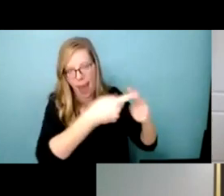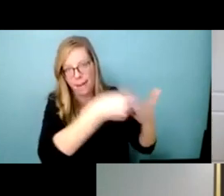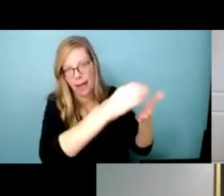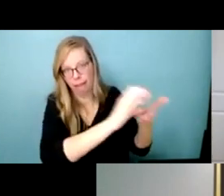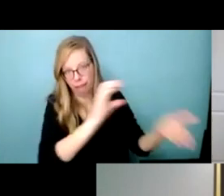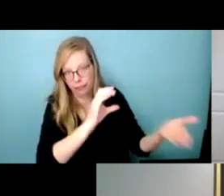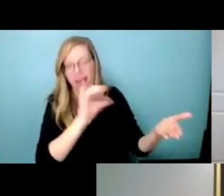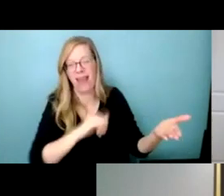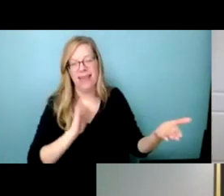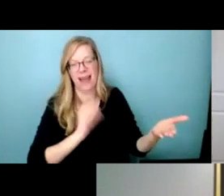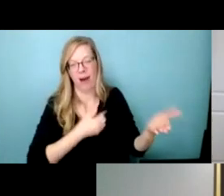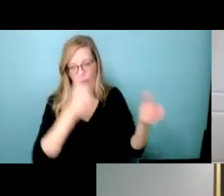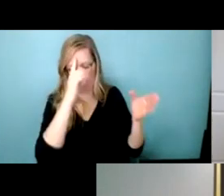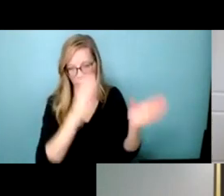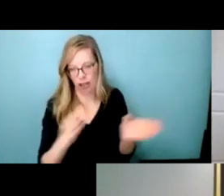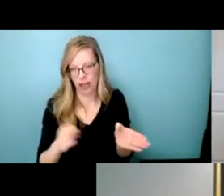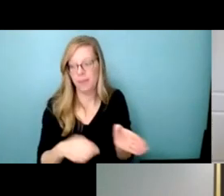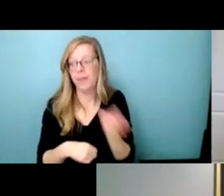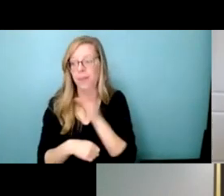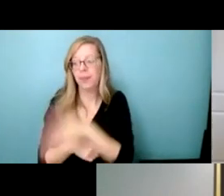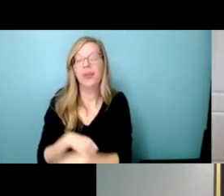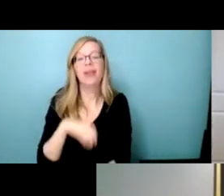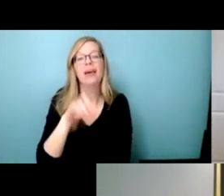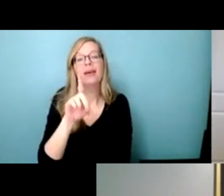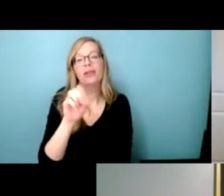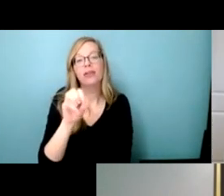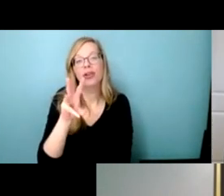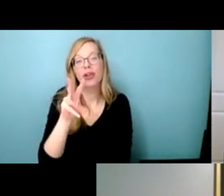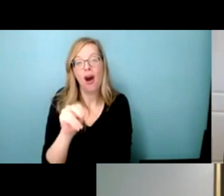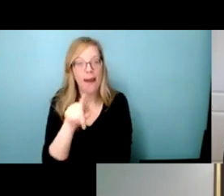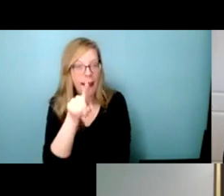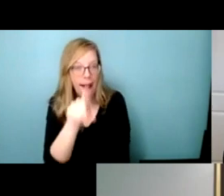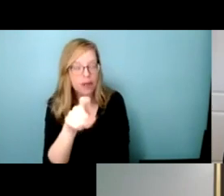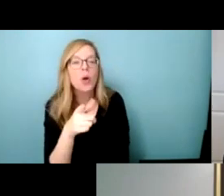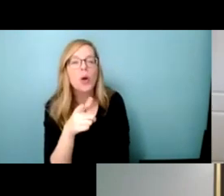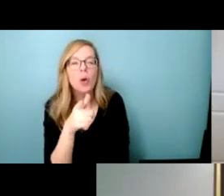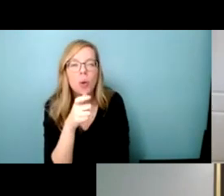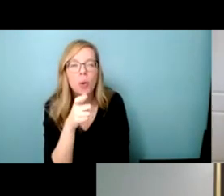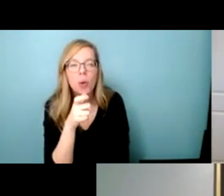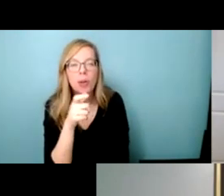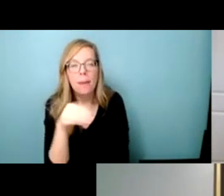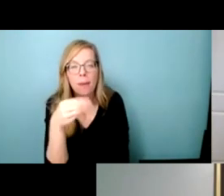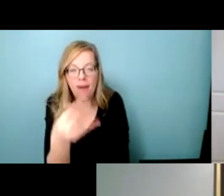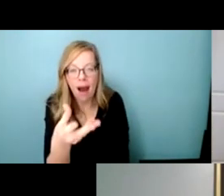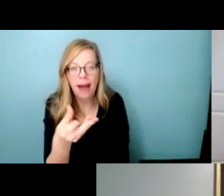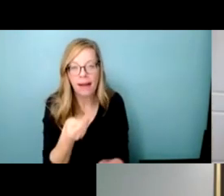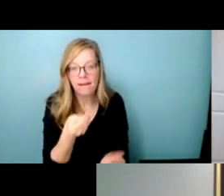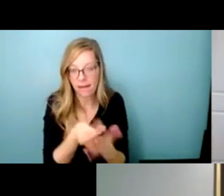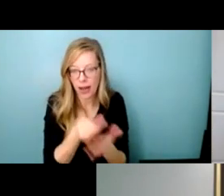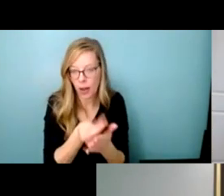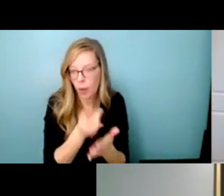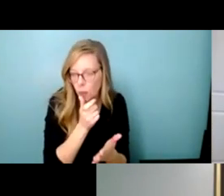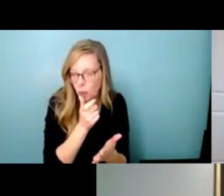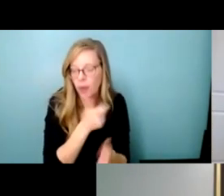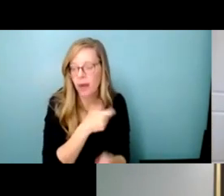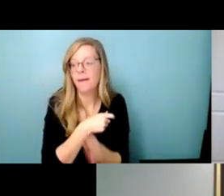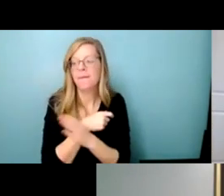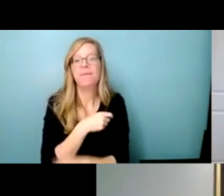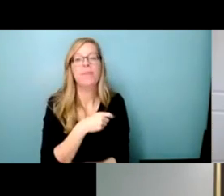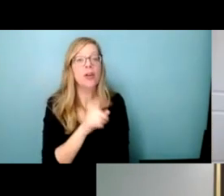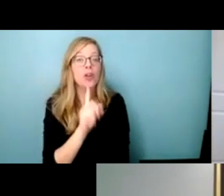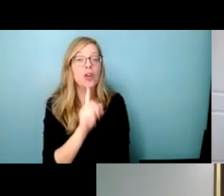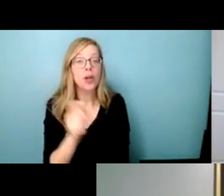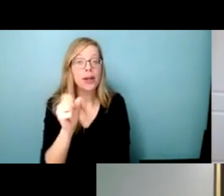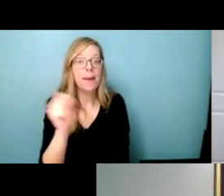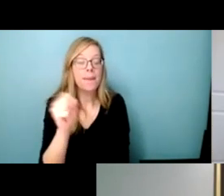So Michael, can you tell us a little bit about who's currently funding your work, like who's part of your startup? Sure. We